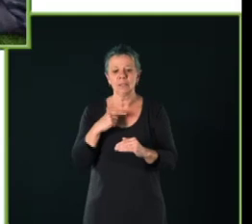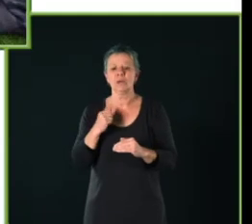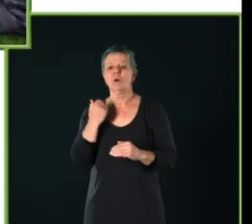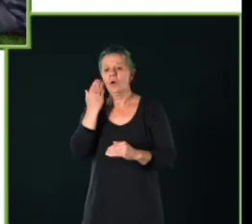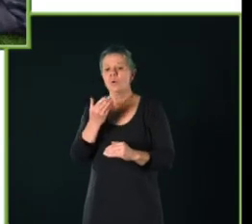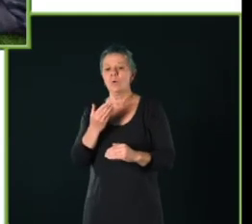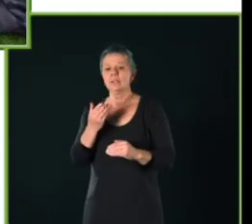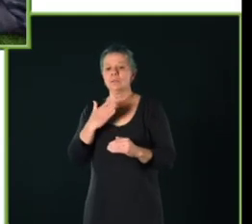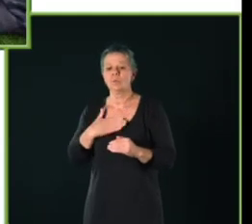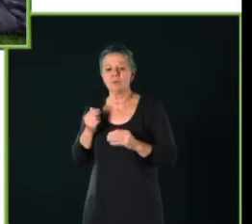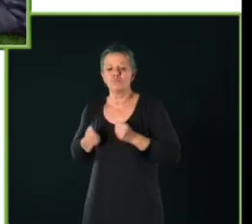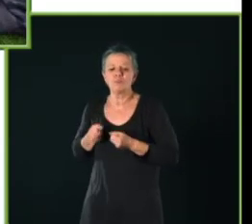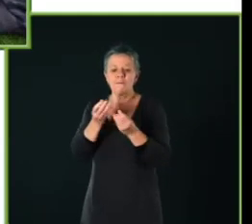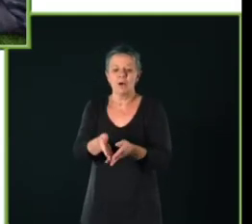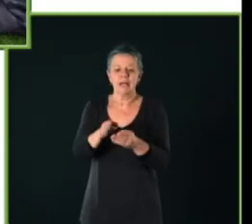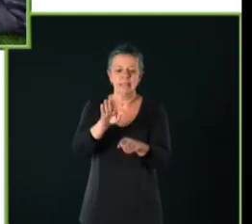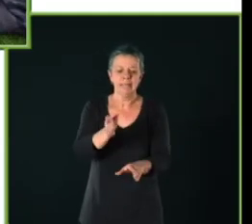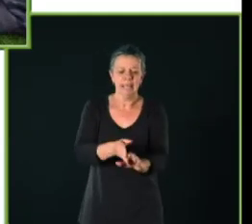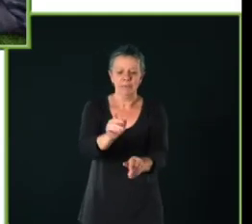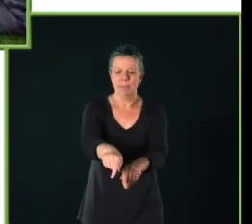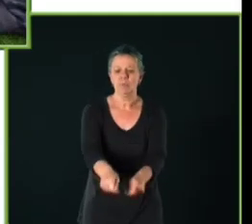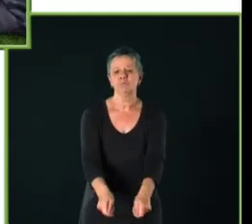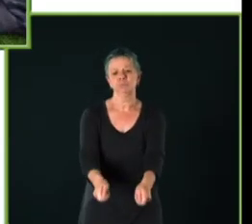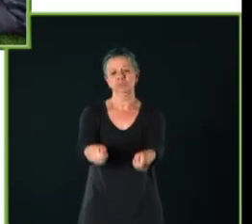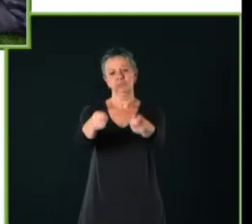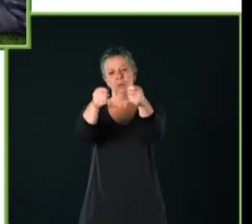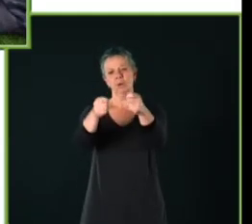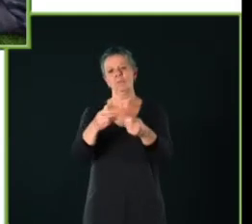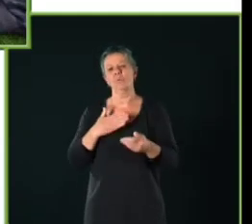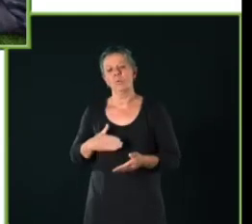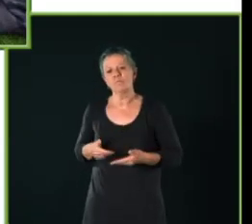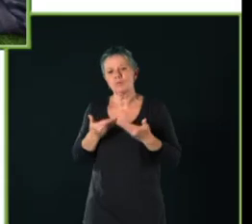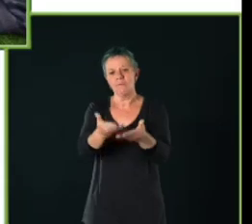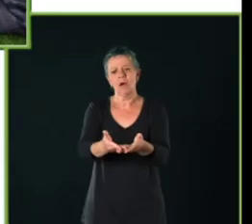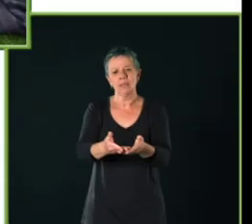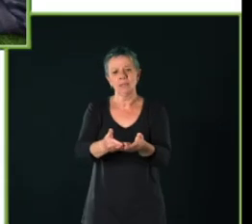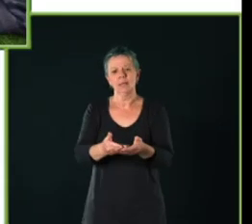get older to do, and we don't want to have their potential.